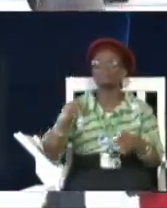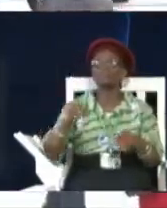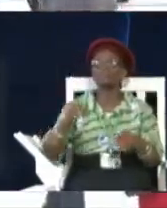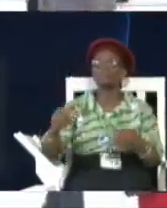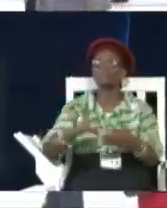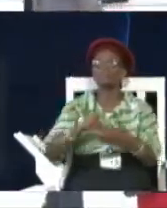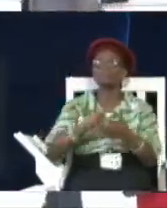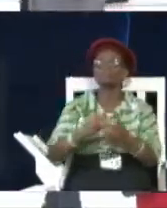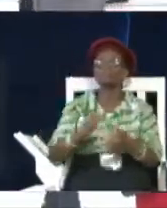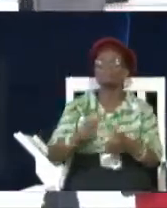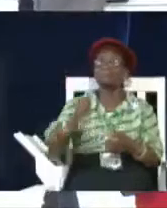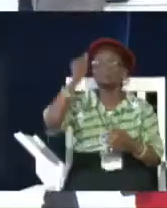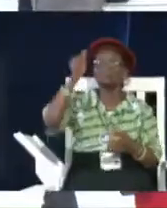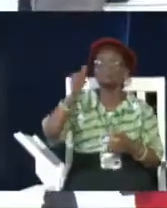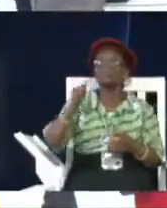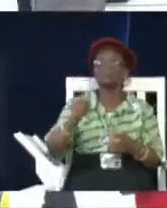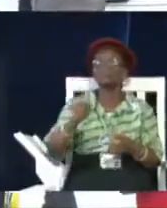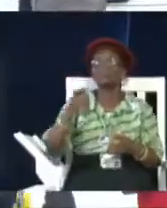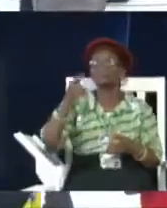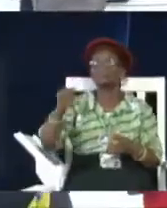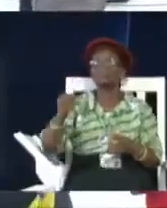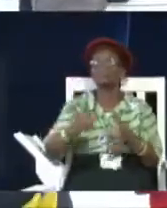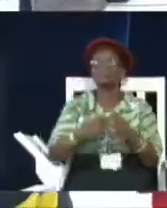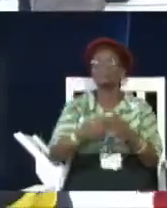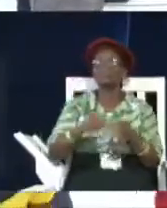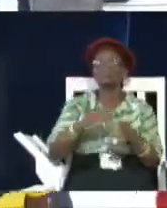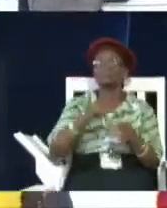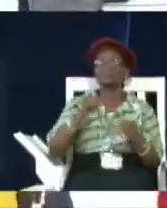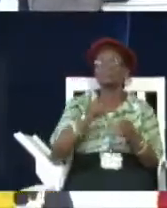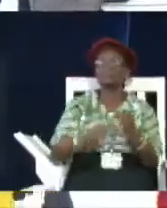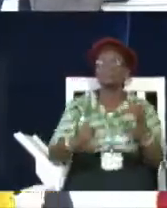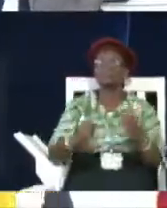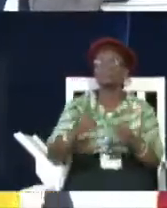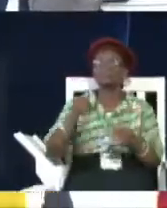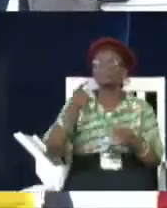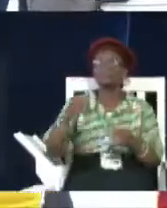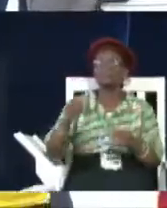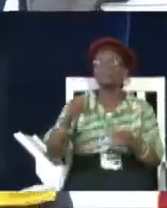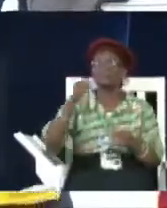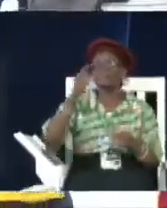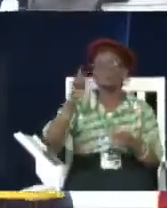richest, clap very well. 2.